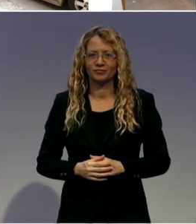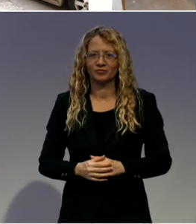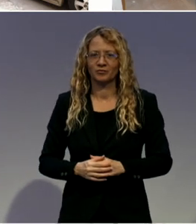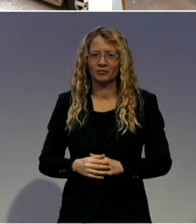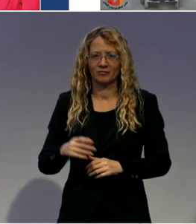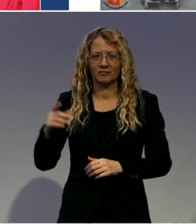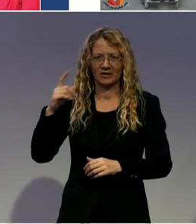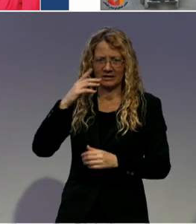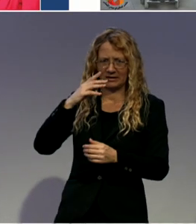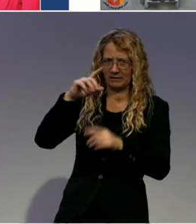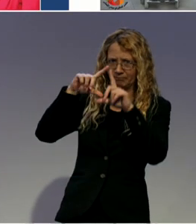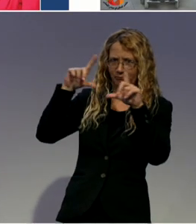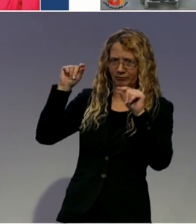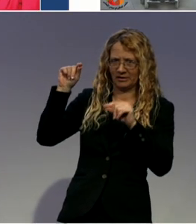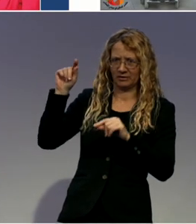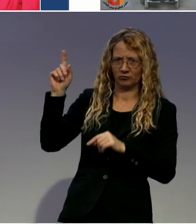we're using.